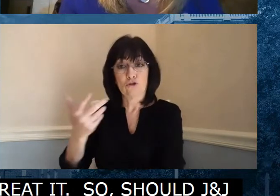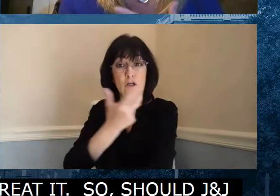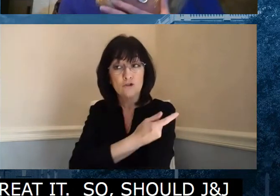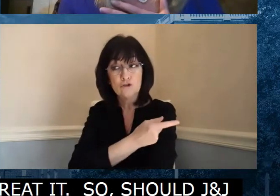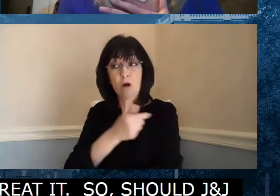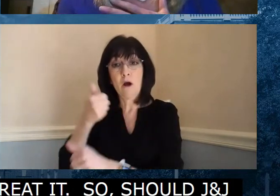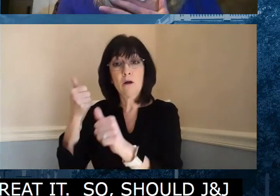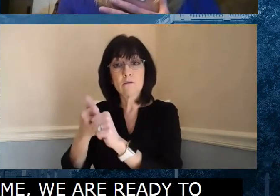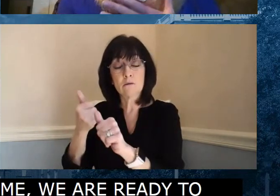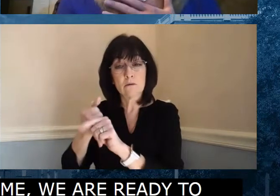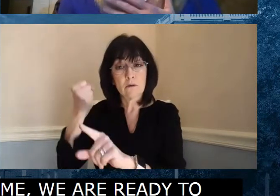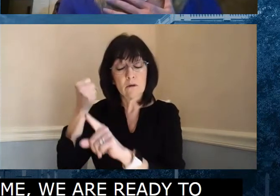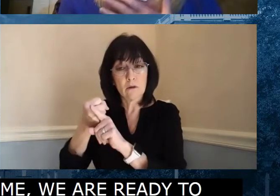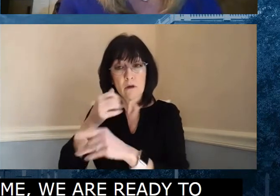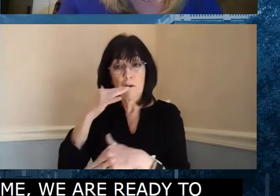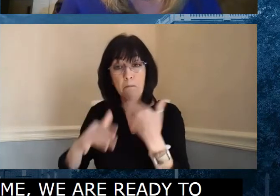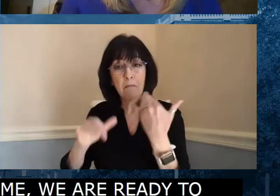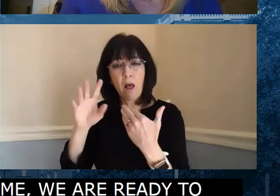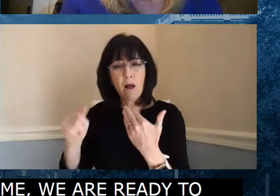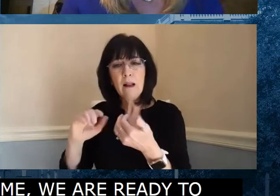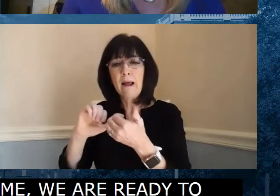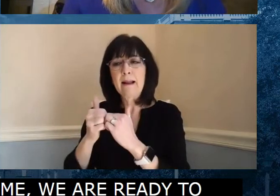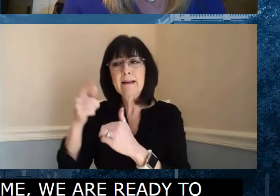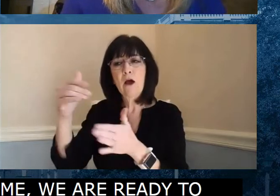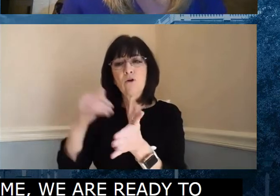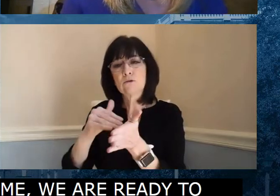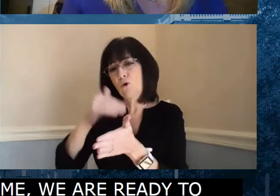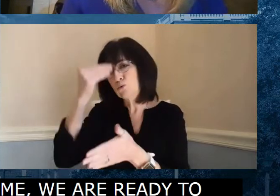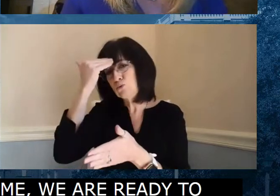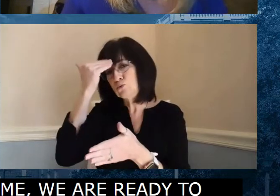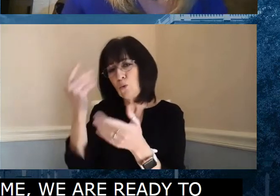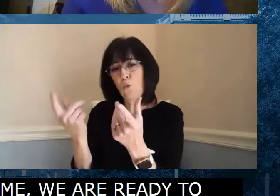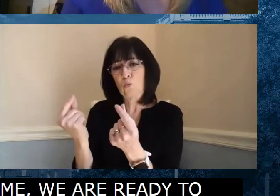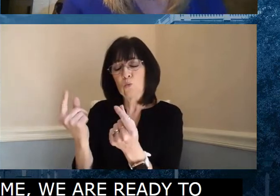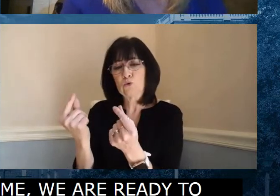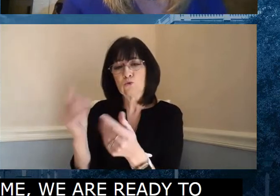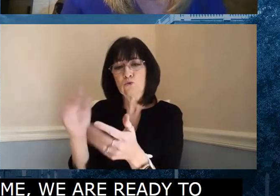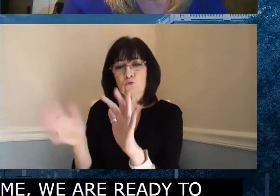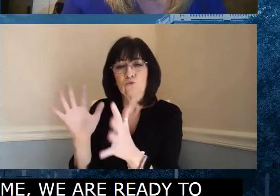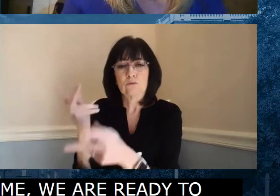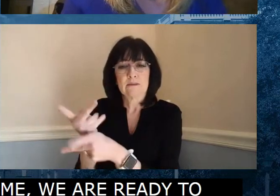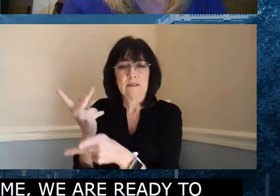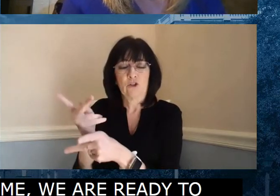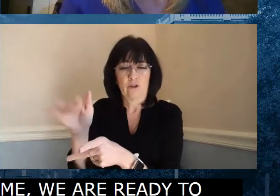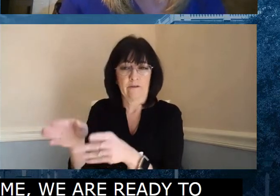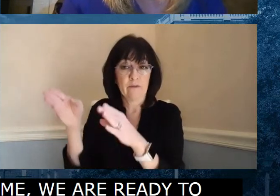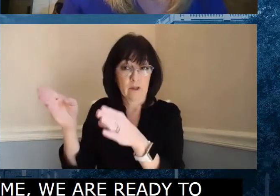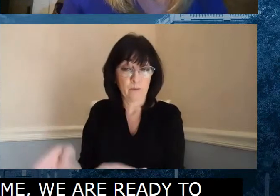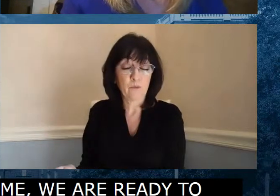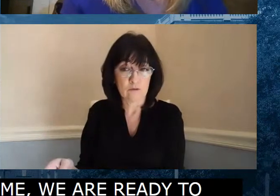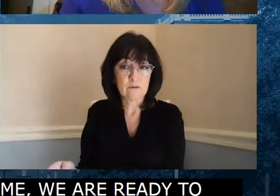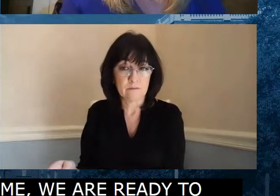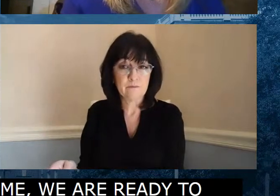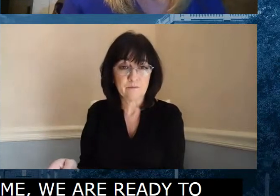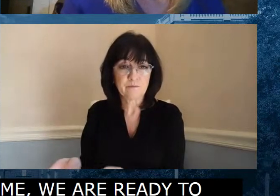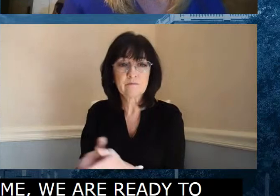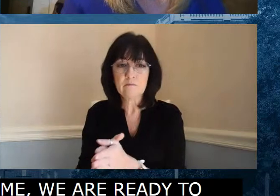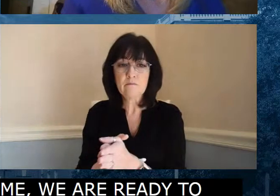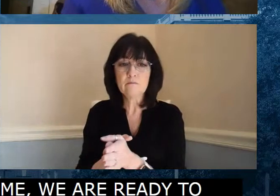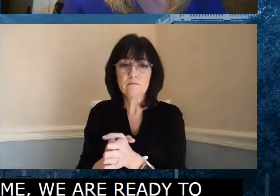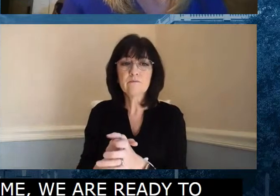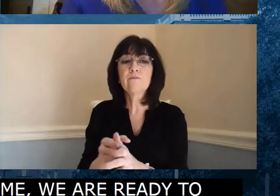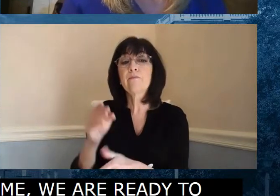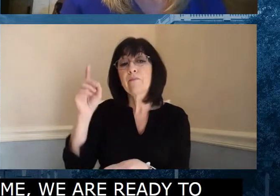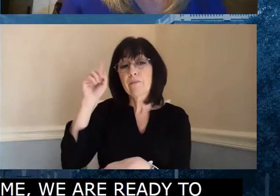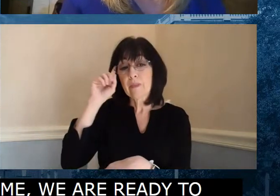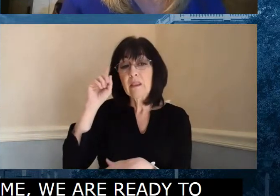doses on hand, DPH does. And so we'll likely make those available at an event the weekend of May